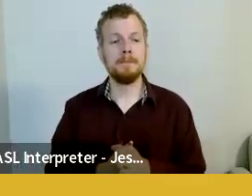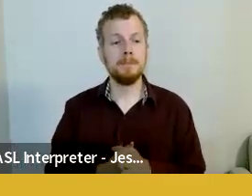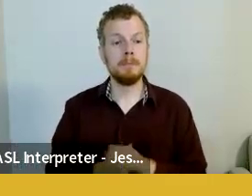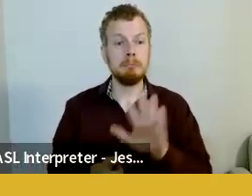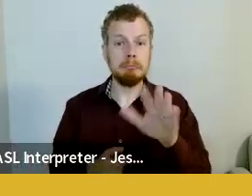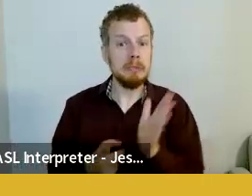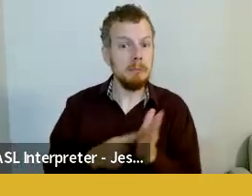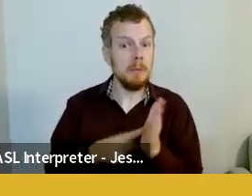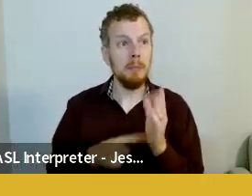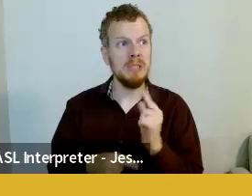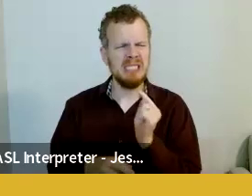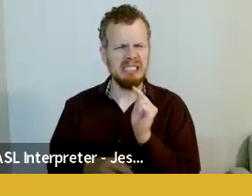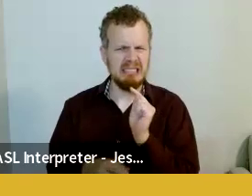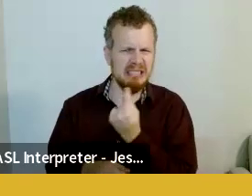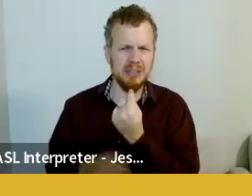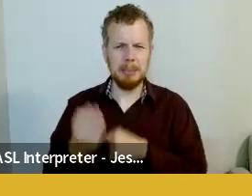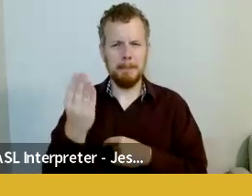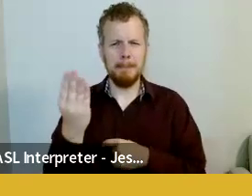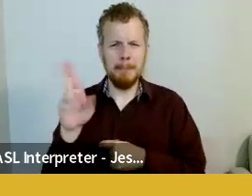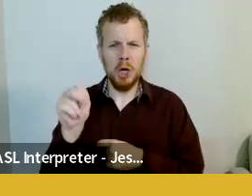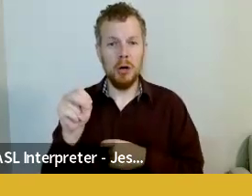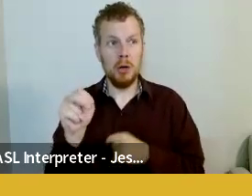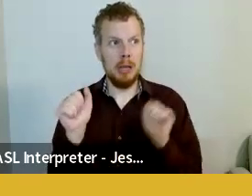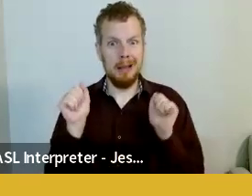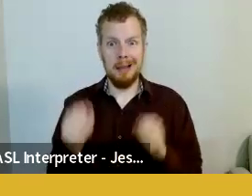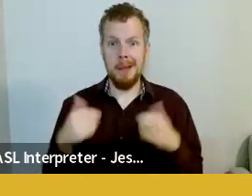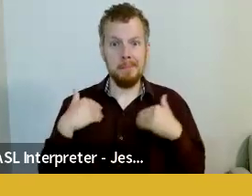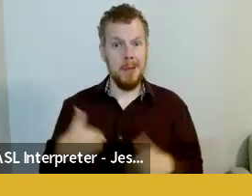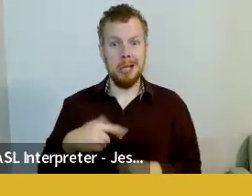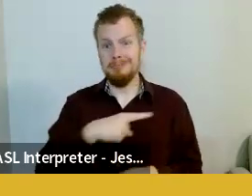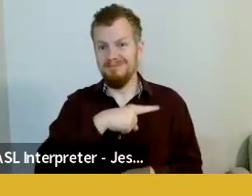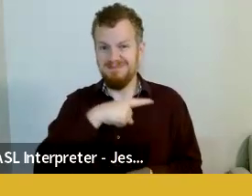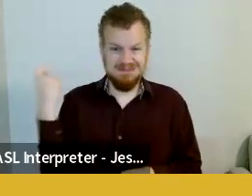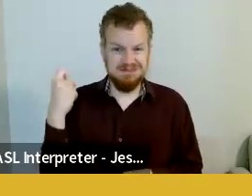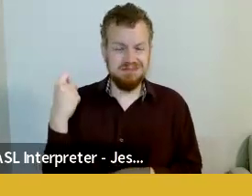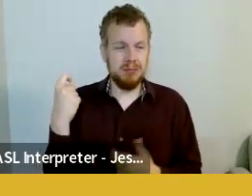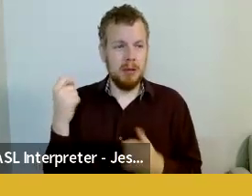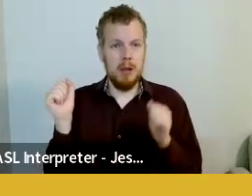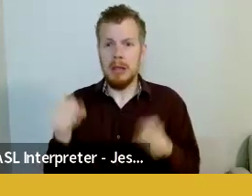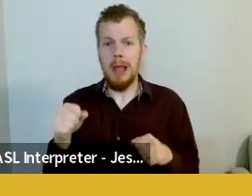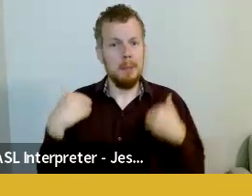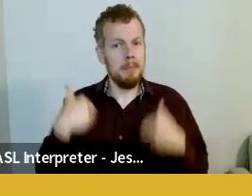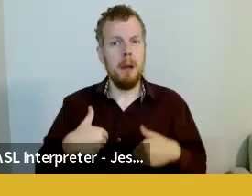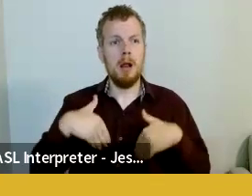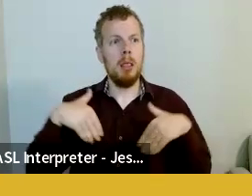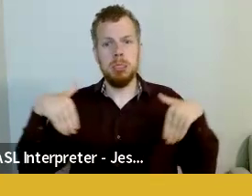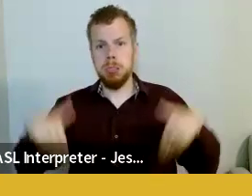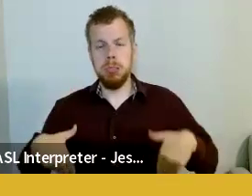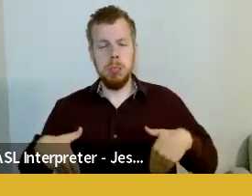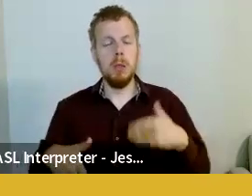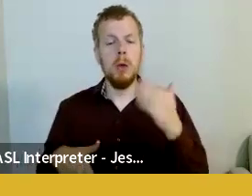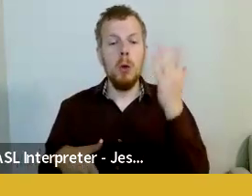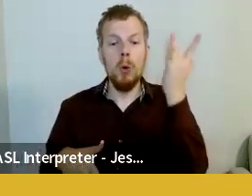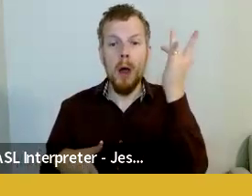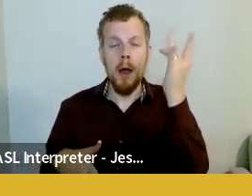serious cases, sunburn can cause dehydration or even shock. And this is because the skin pulls